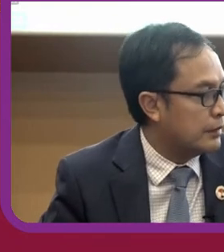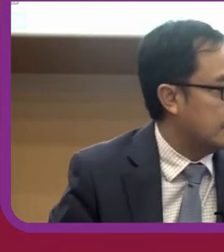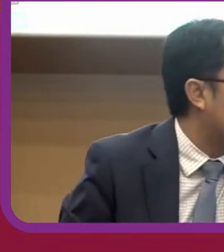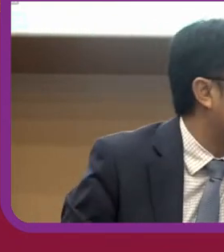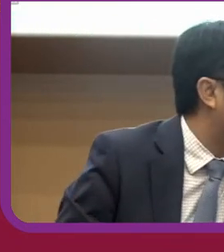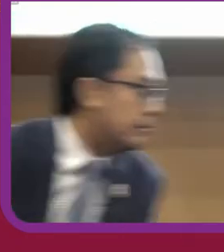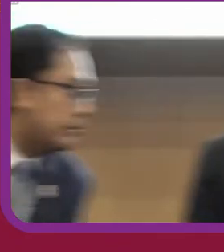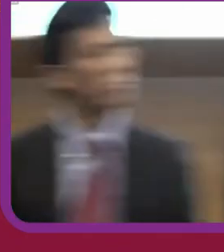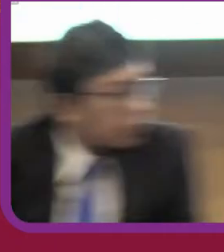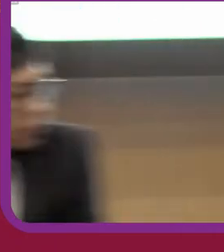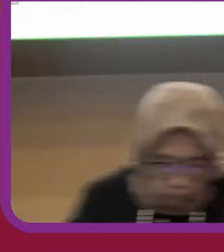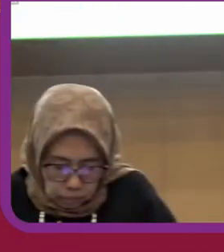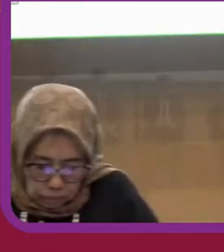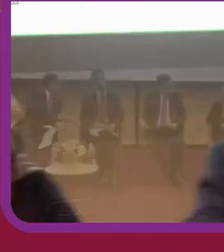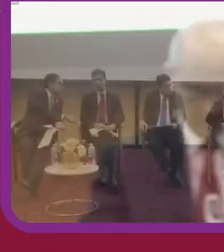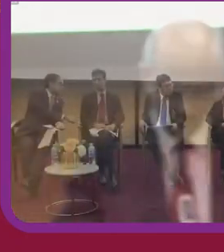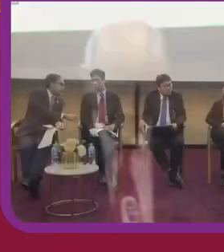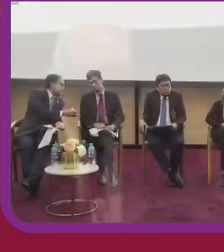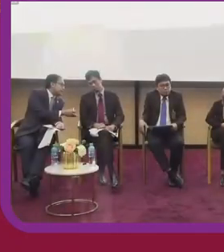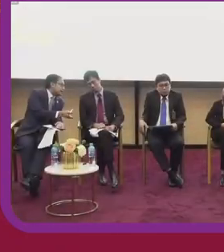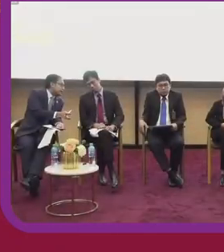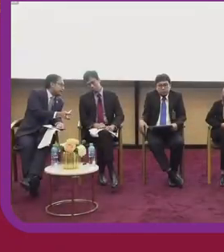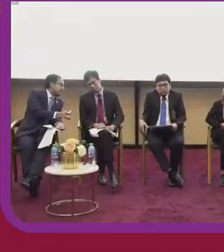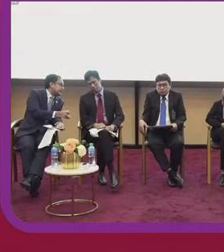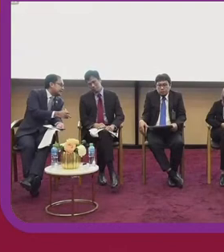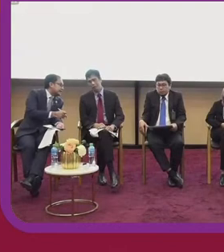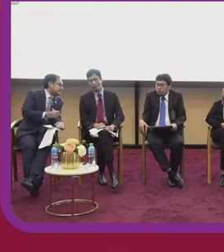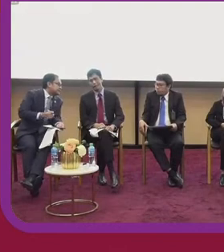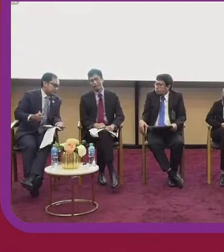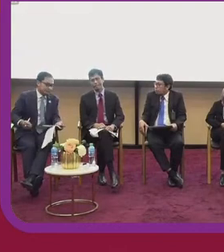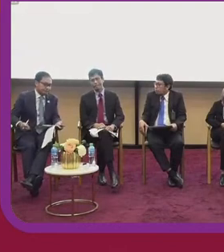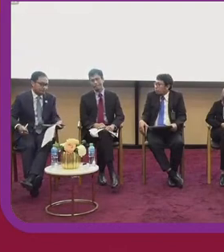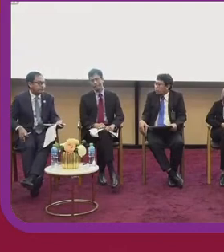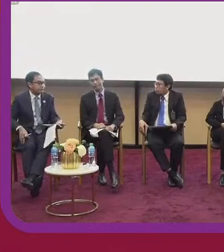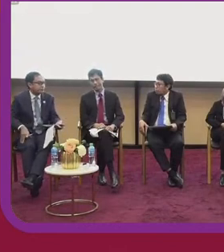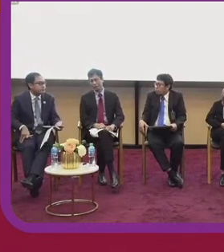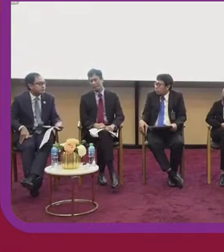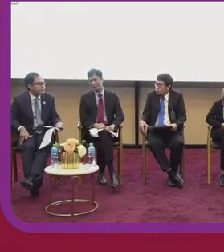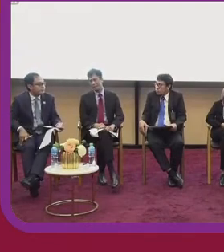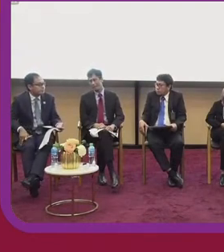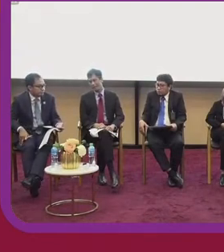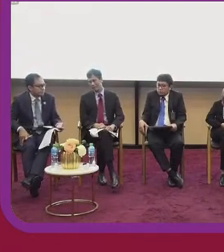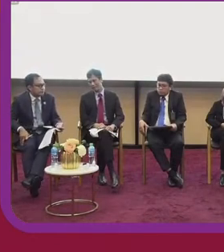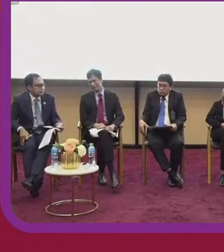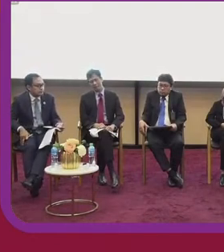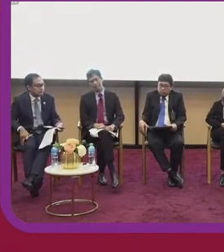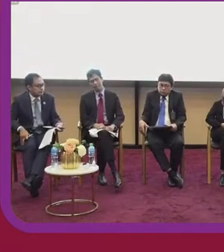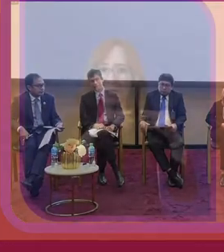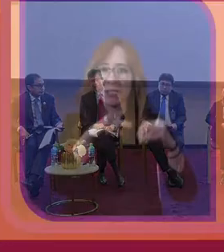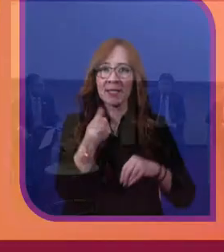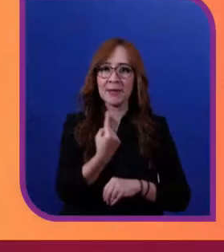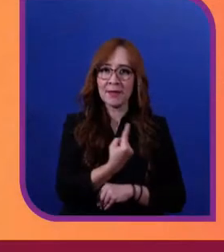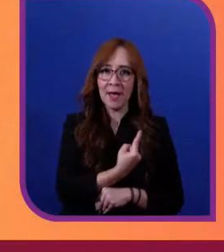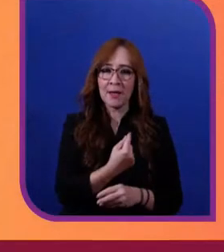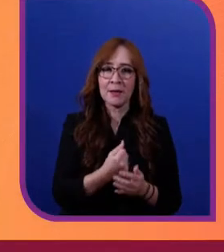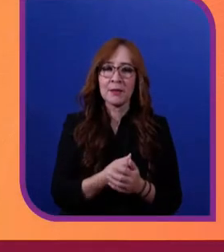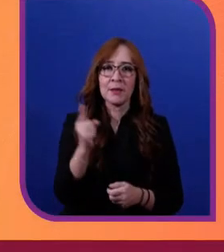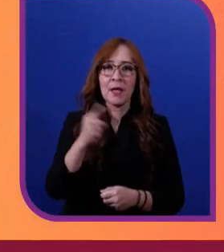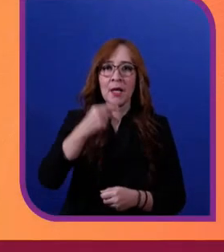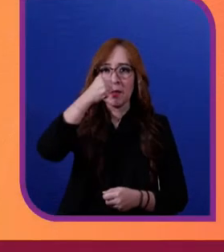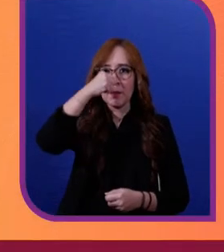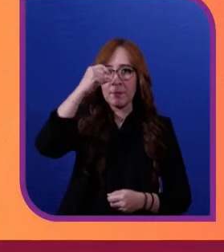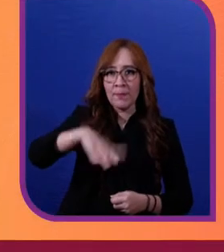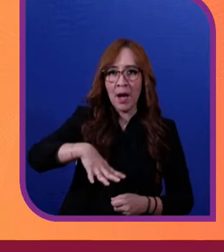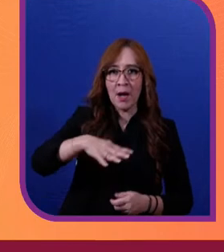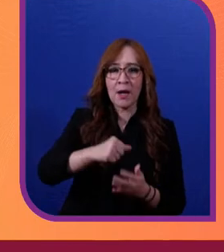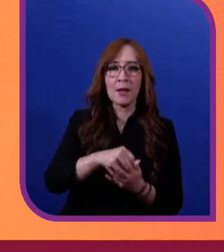Faith live from conversation 1fw other collection Day different pangsor Oriflame Affandi ini